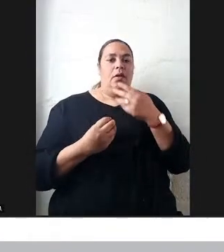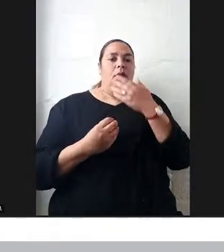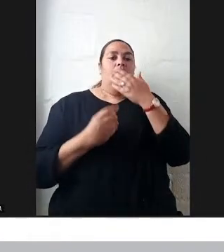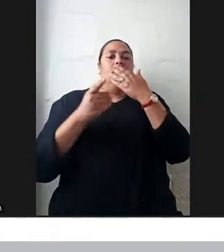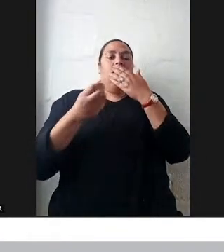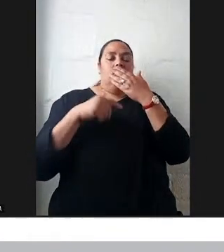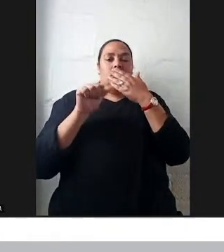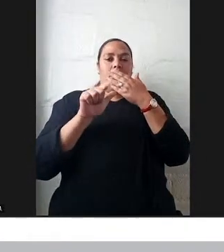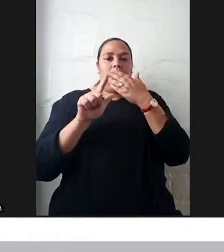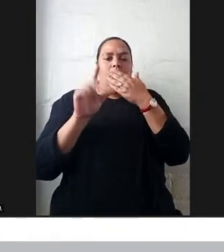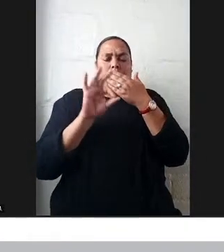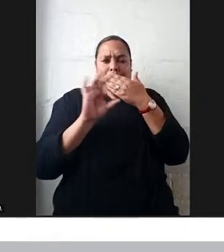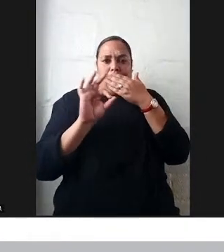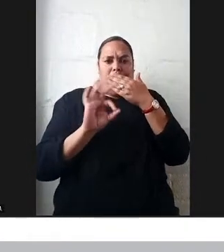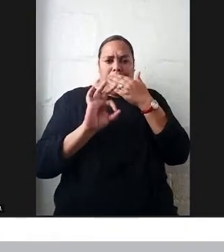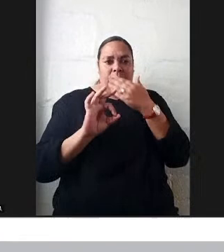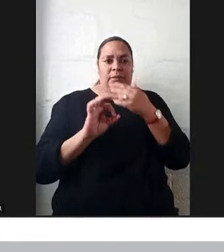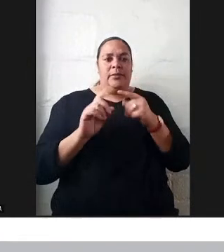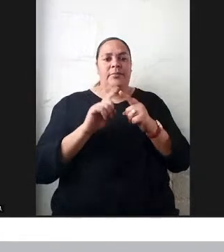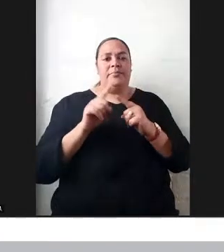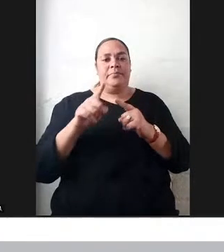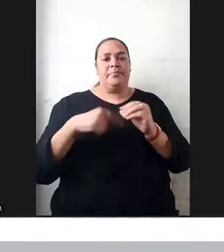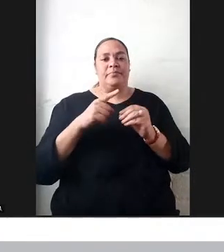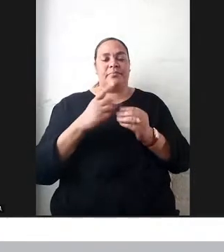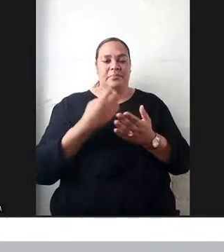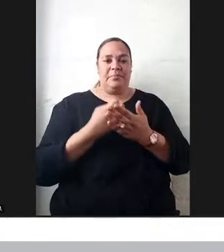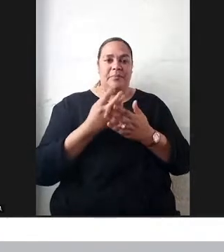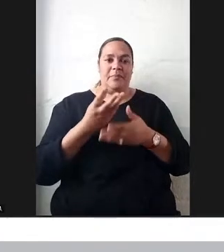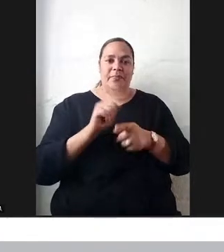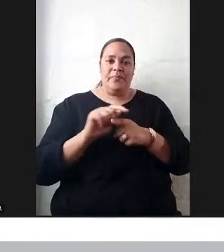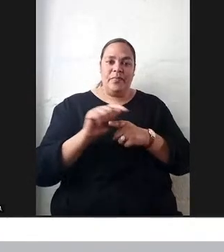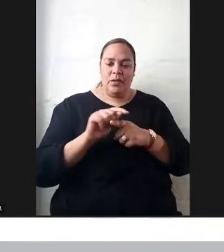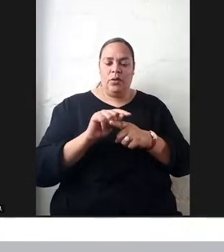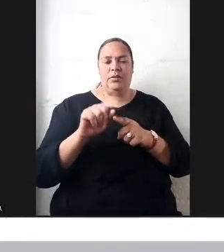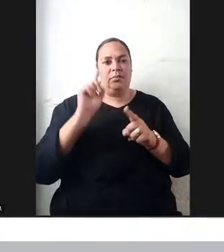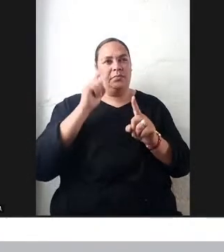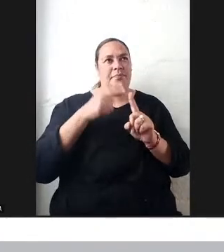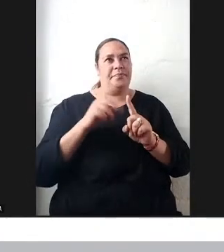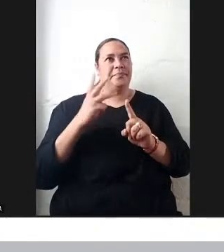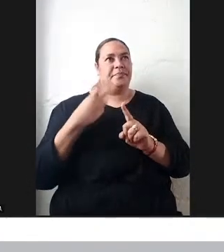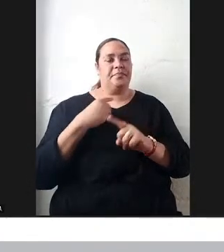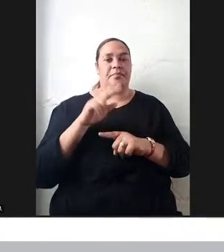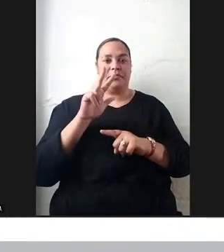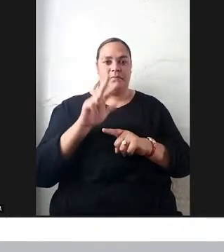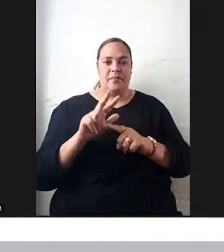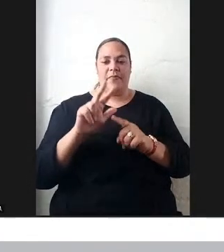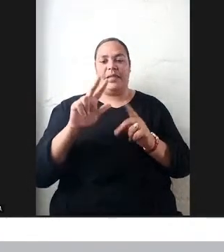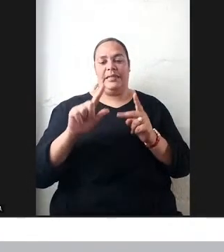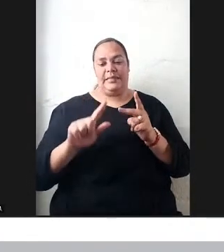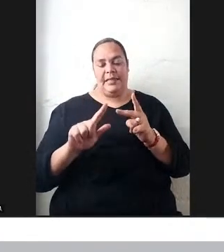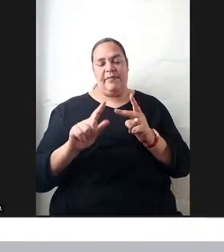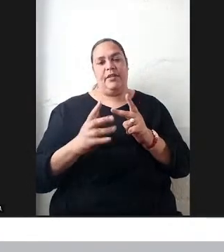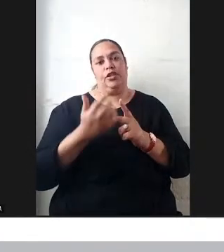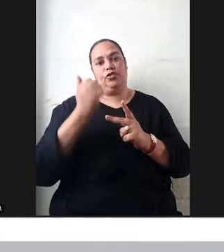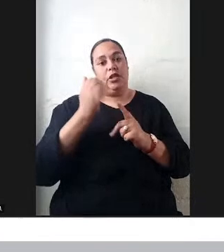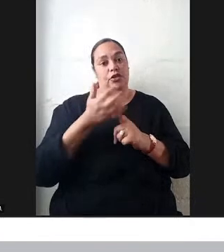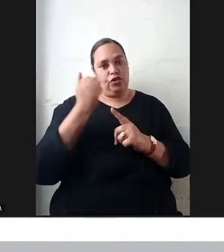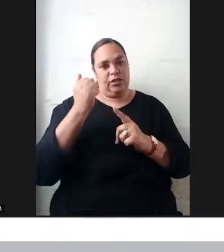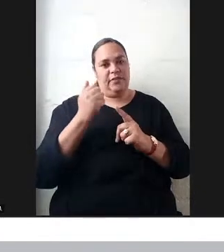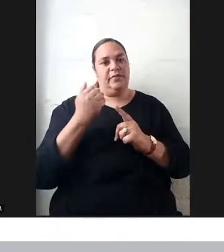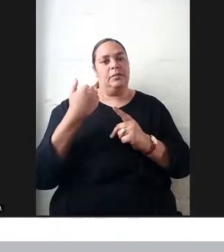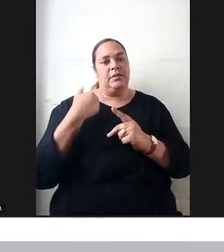67%. With regard to economic planning, the targets was 8 and 7 was achieved. So same principle would then give us